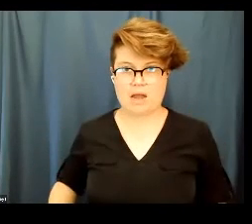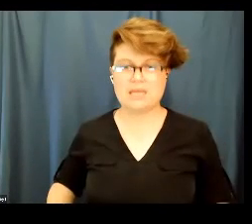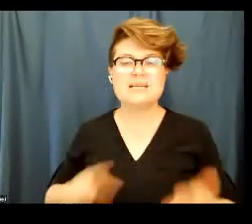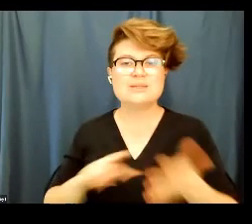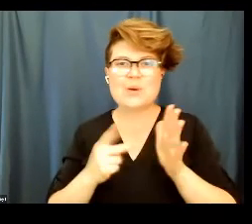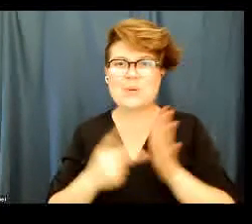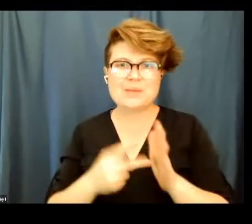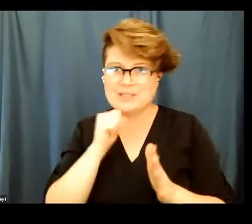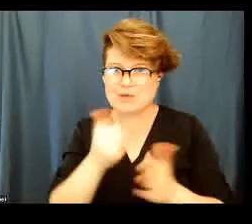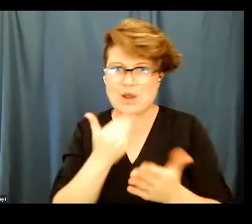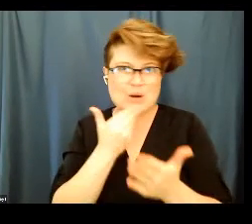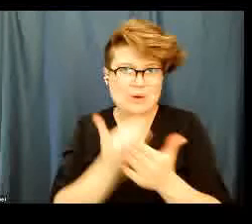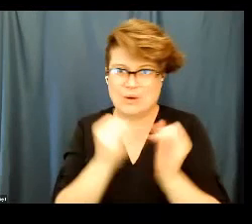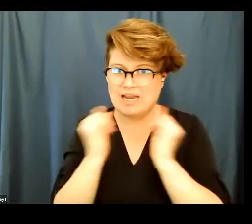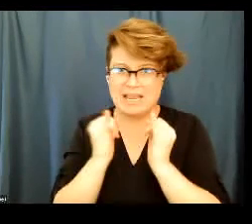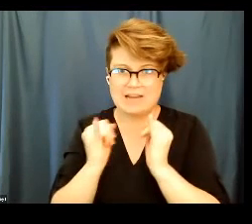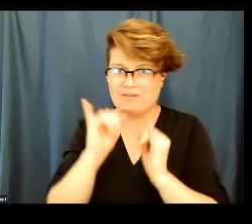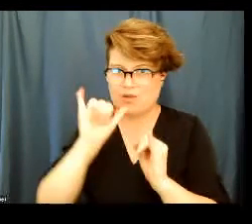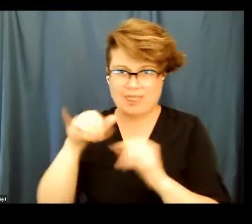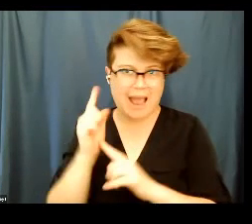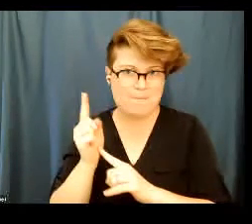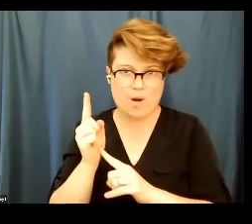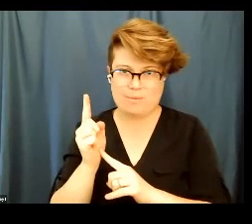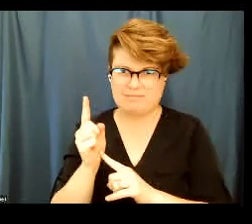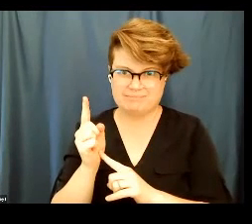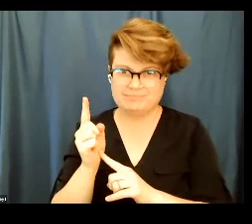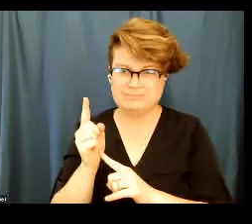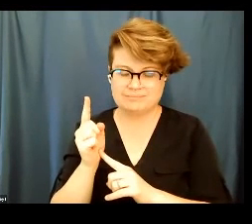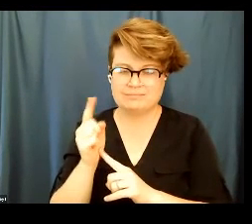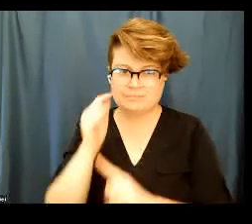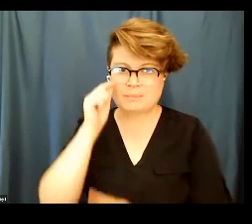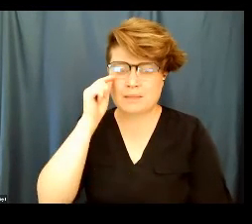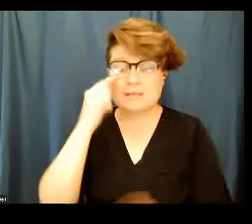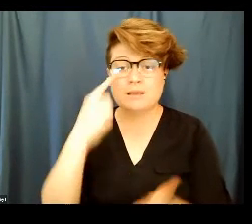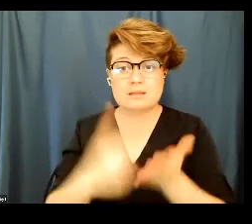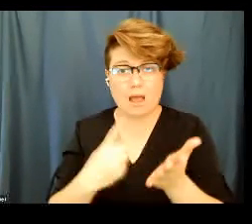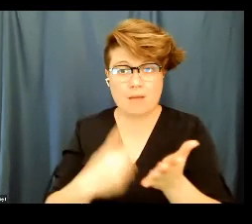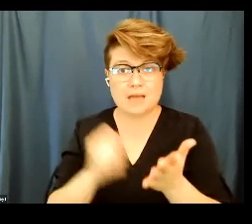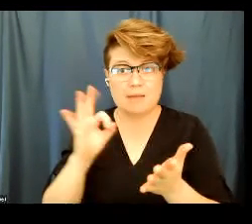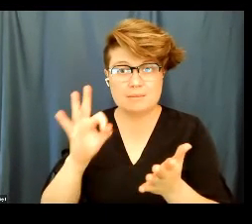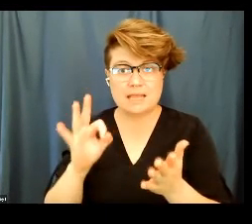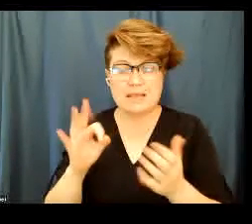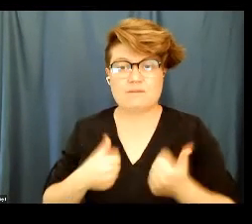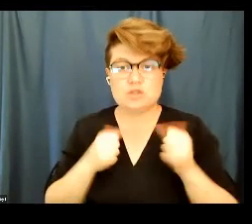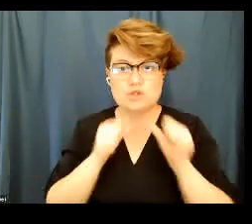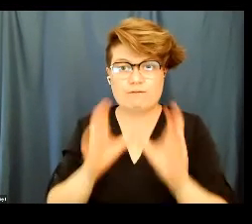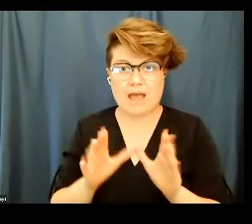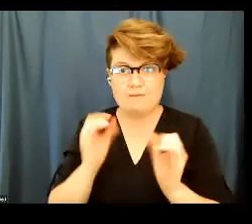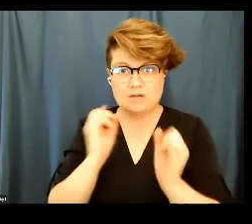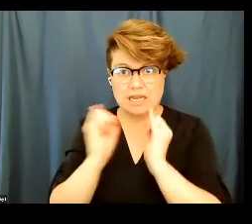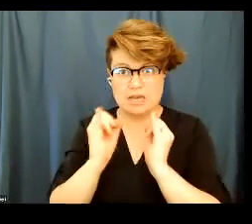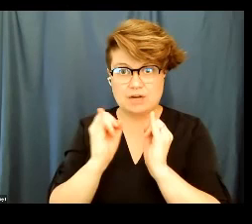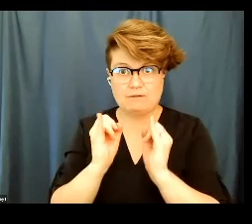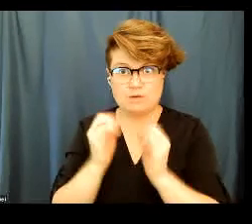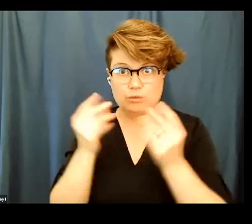interview, right? And sometimes when survivors are interviewed too soon and then they